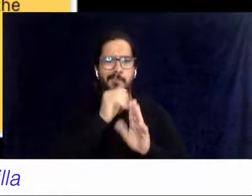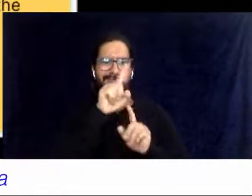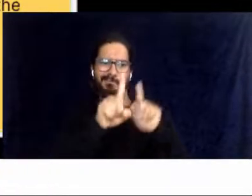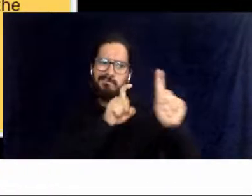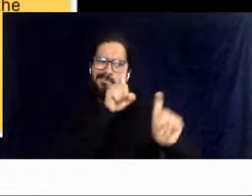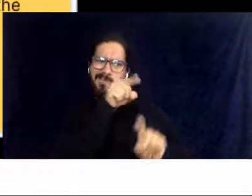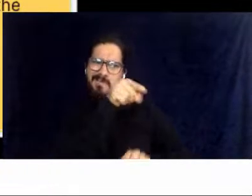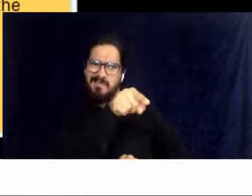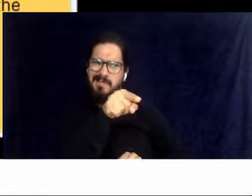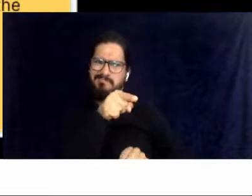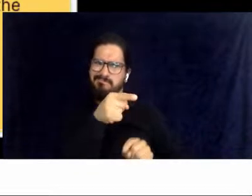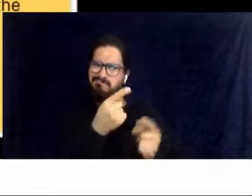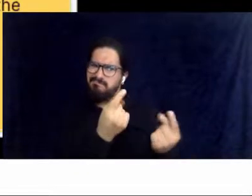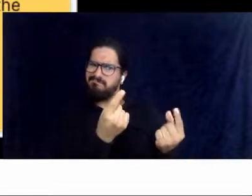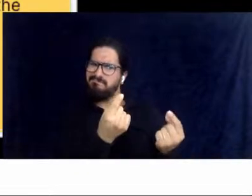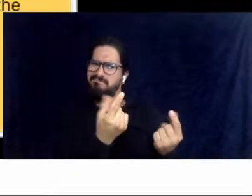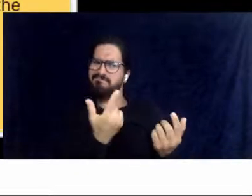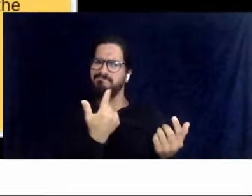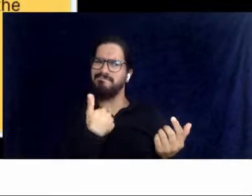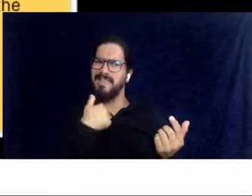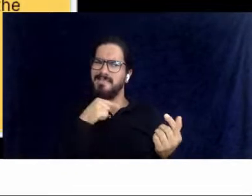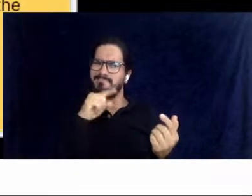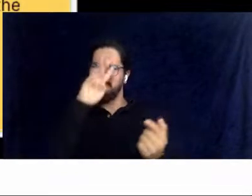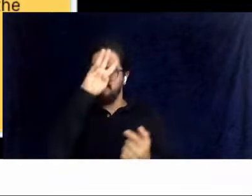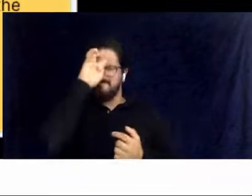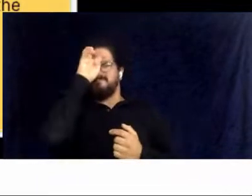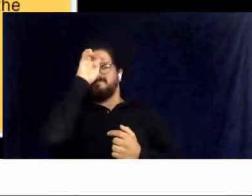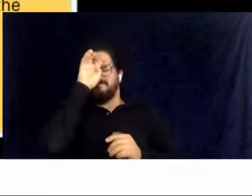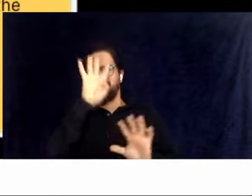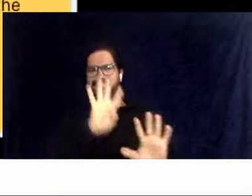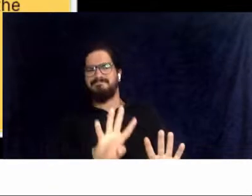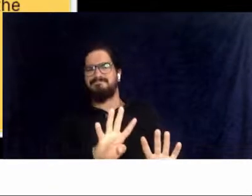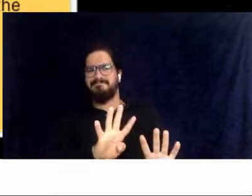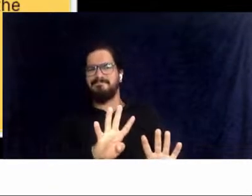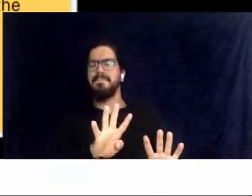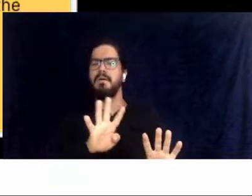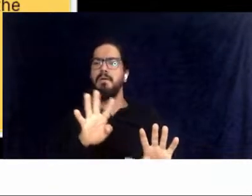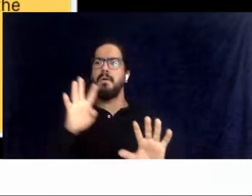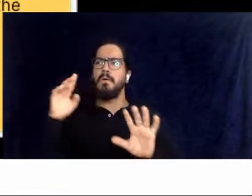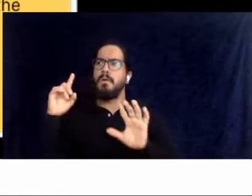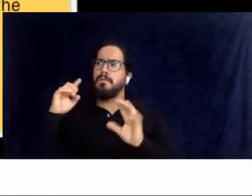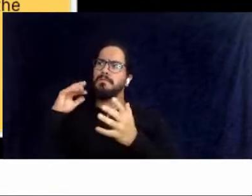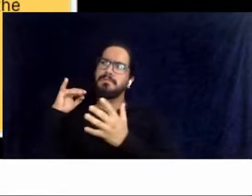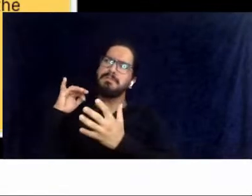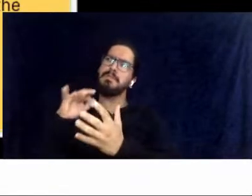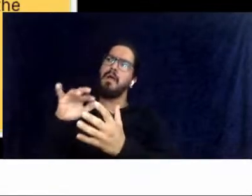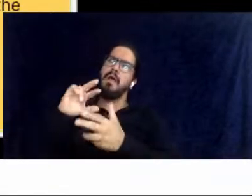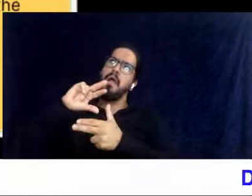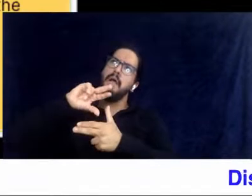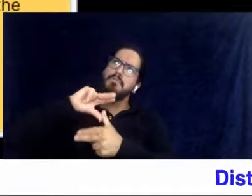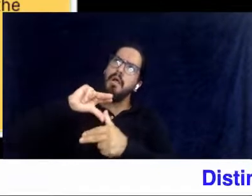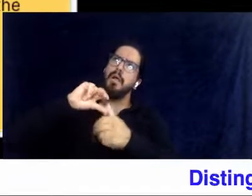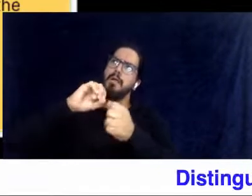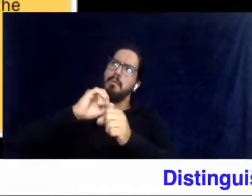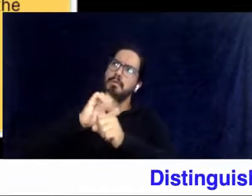the idea of resilience and of being able to bounce back from disaster and after disaster, pandemic, state